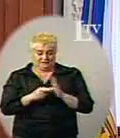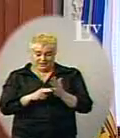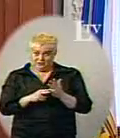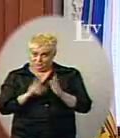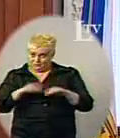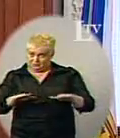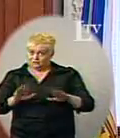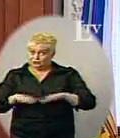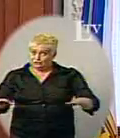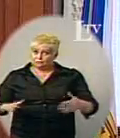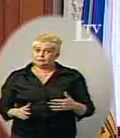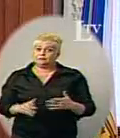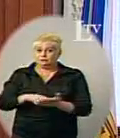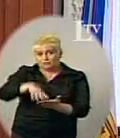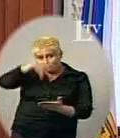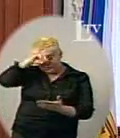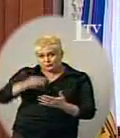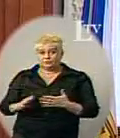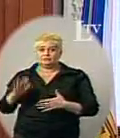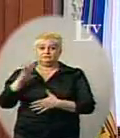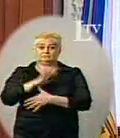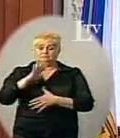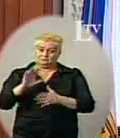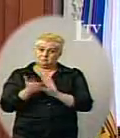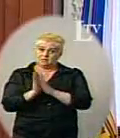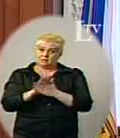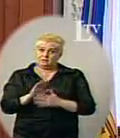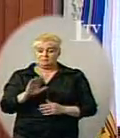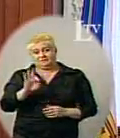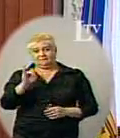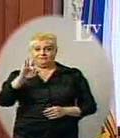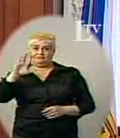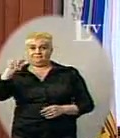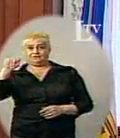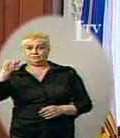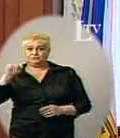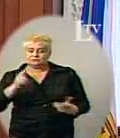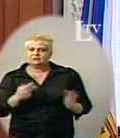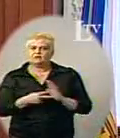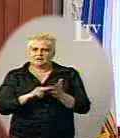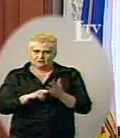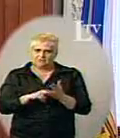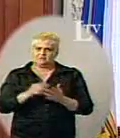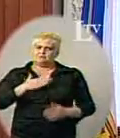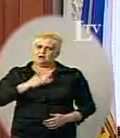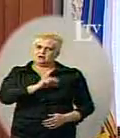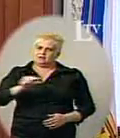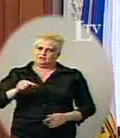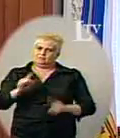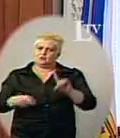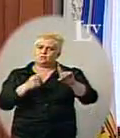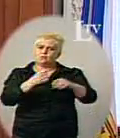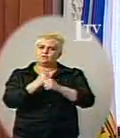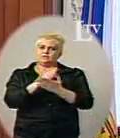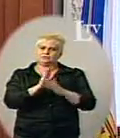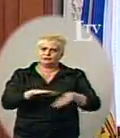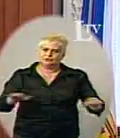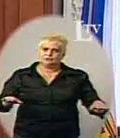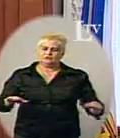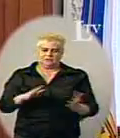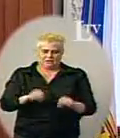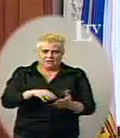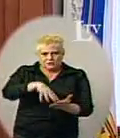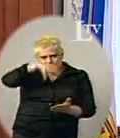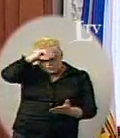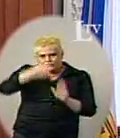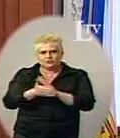learning first, my government will ensure children have the best opportunities to learn and develop into caring,